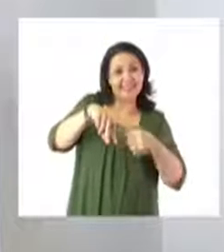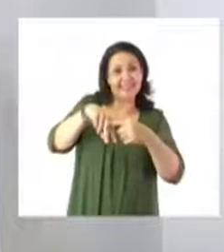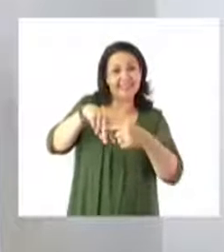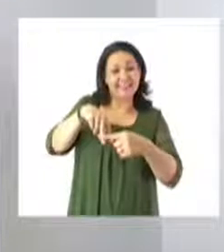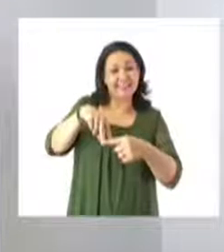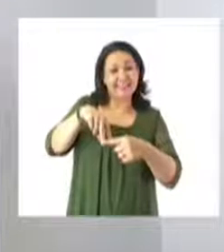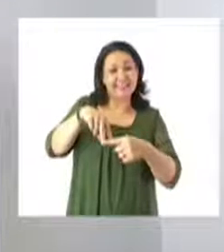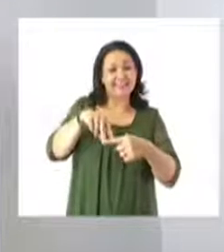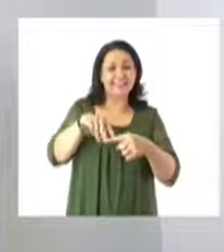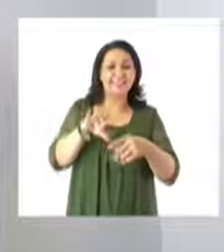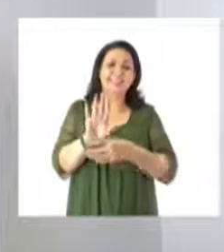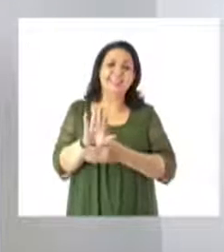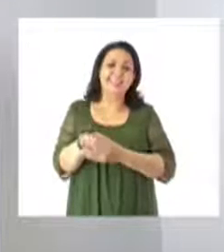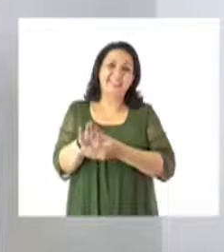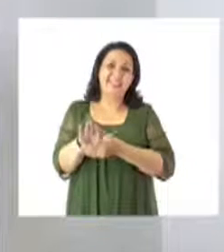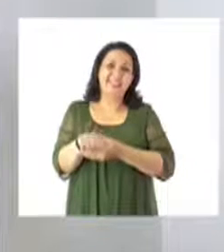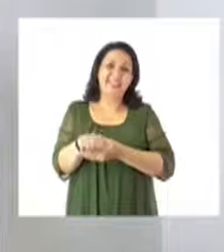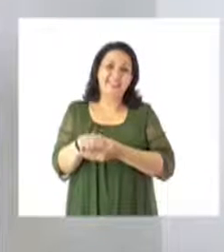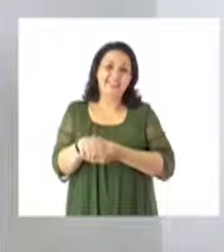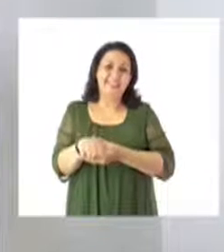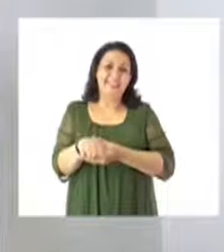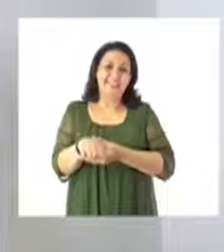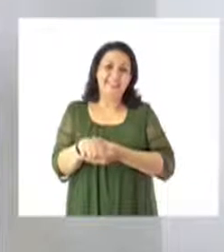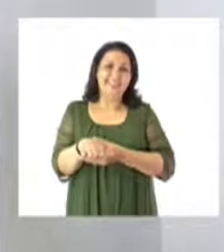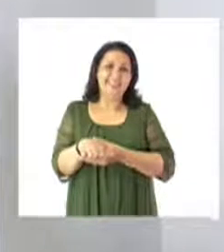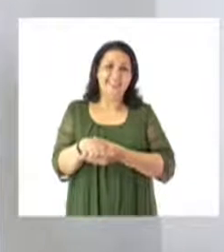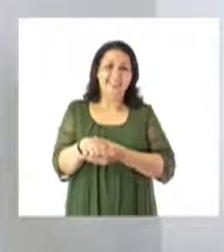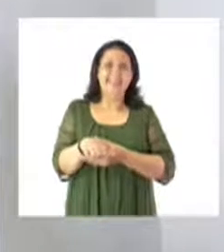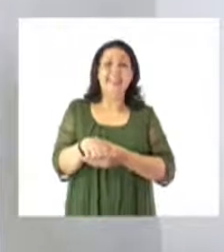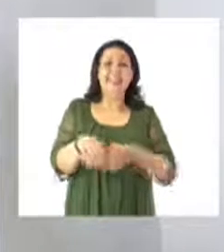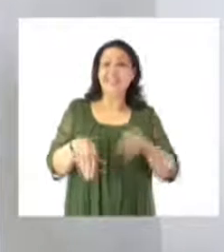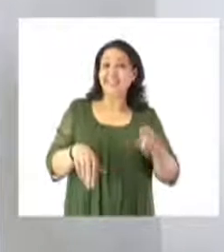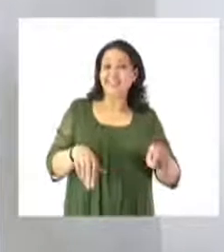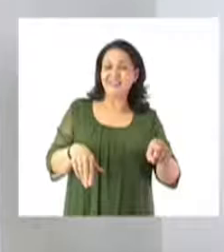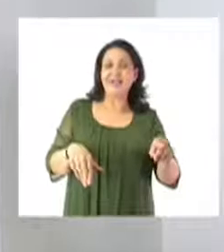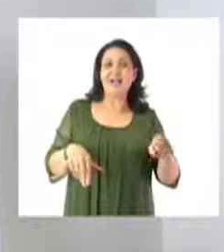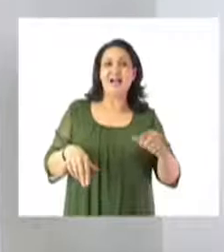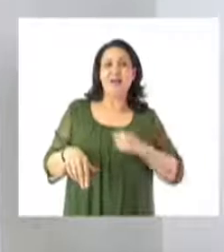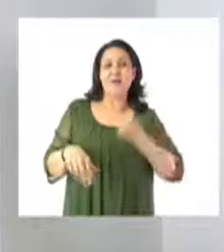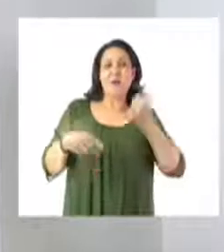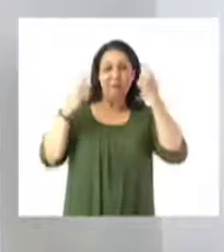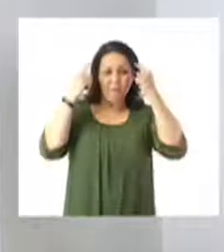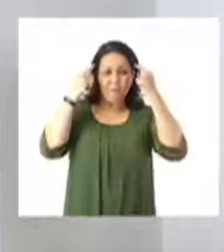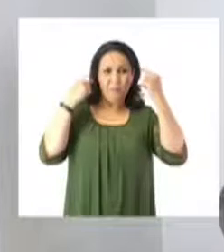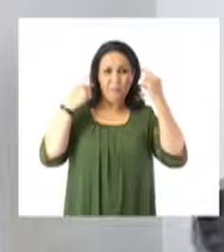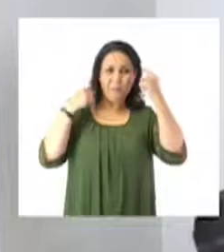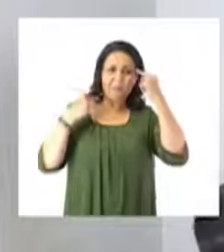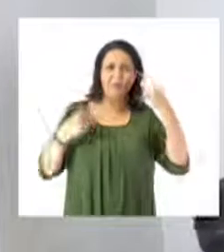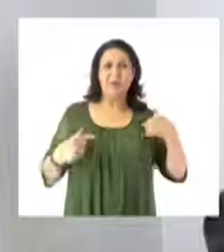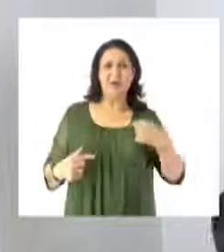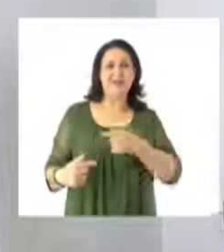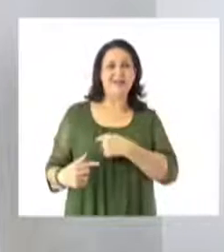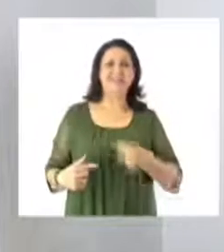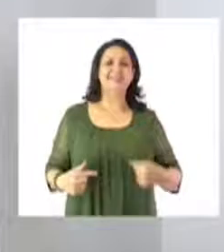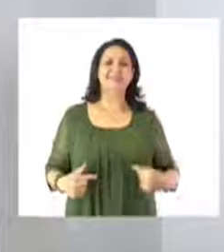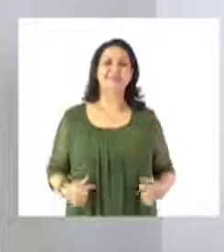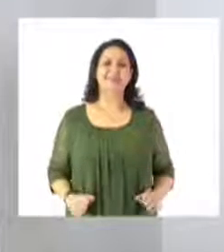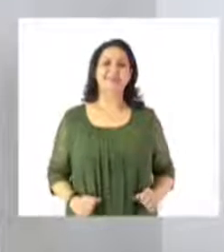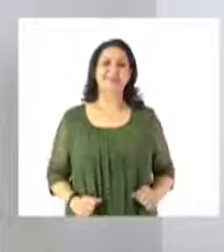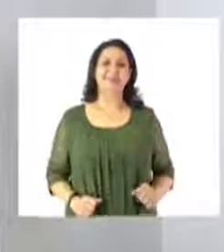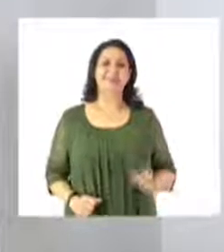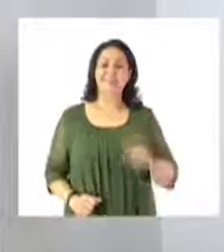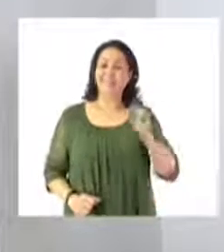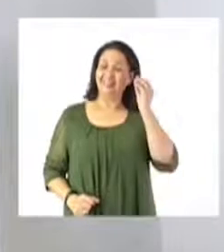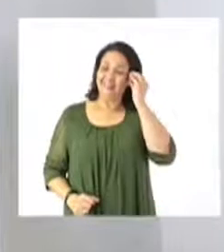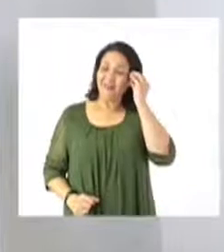the feet. These are our body parts. I'm sure you know all your body parts.